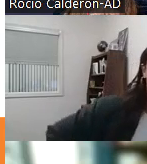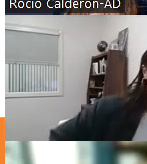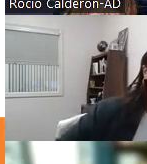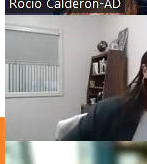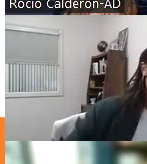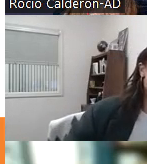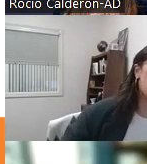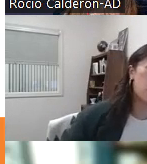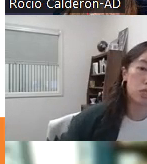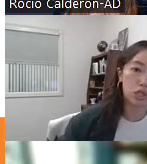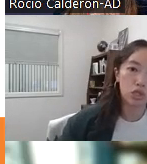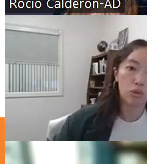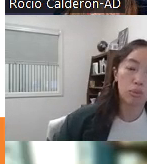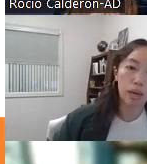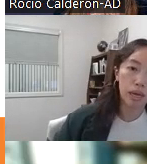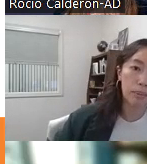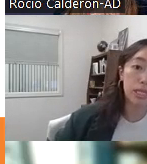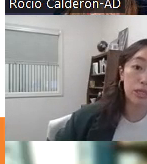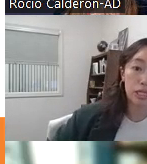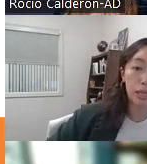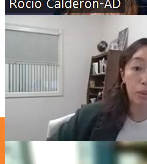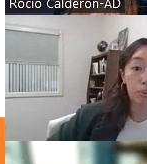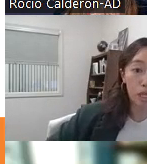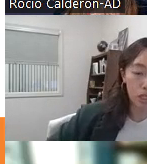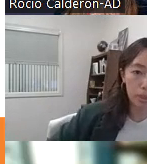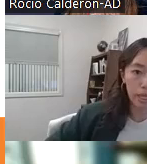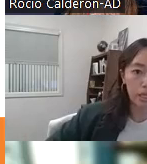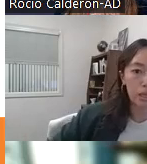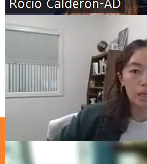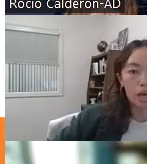we were talking about some changes to potentially submitting